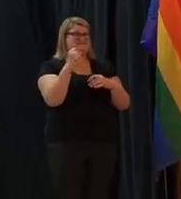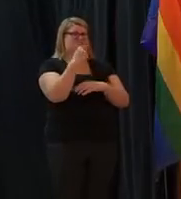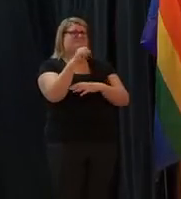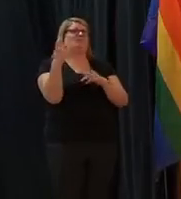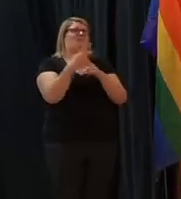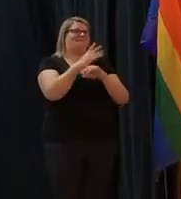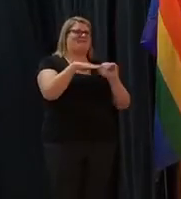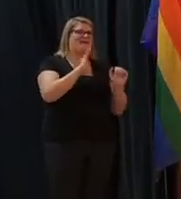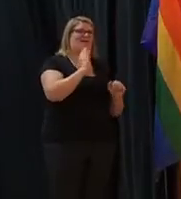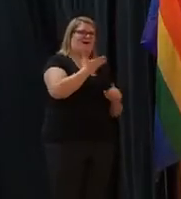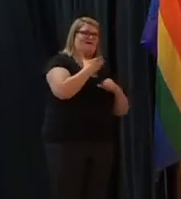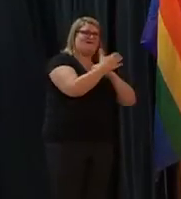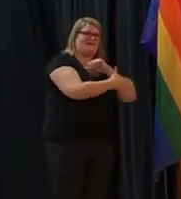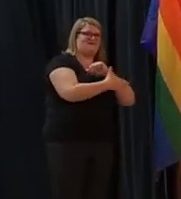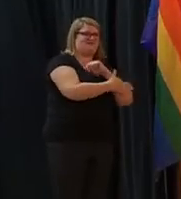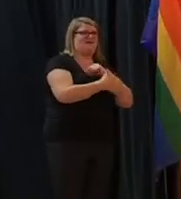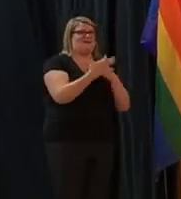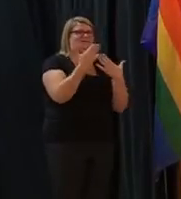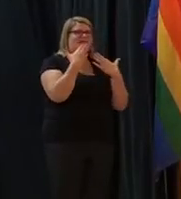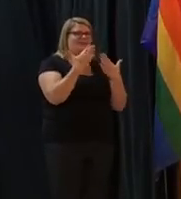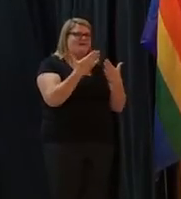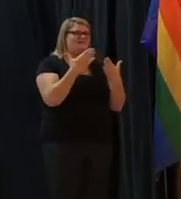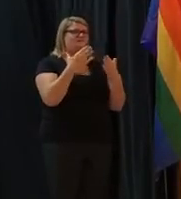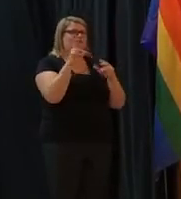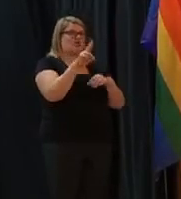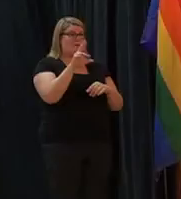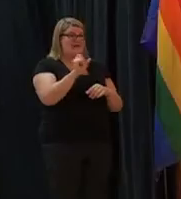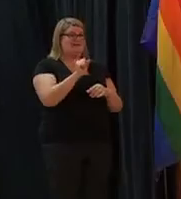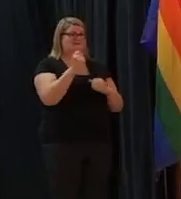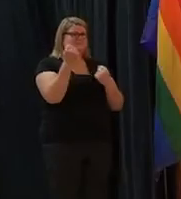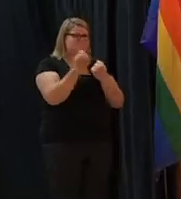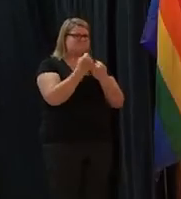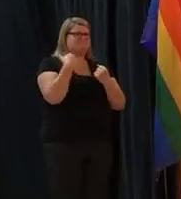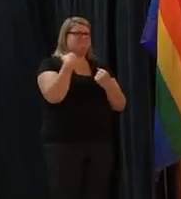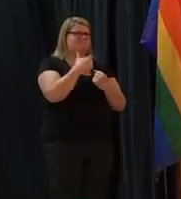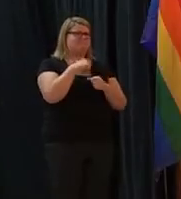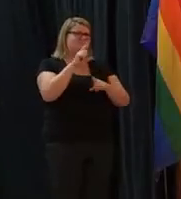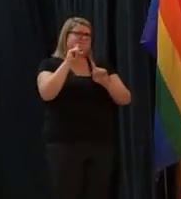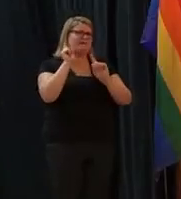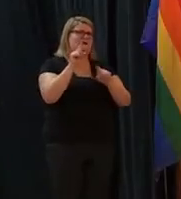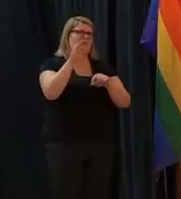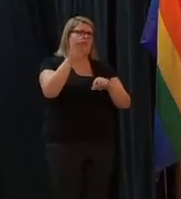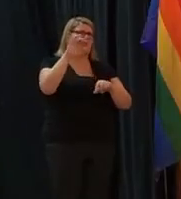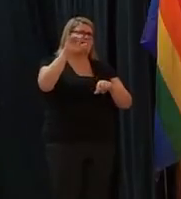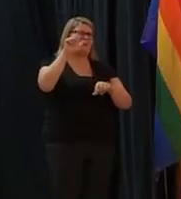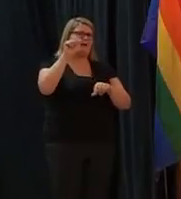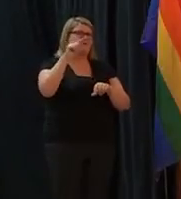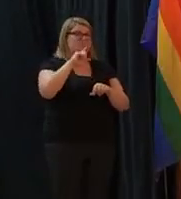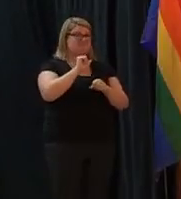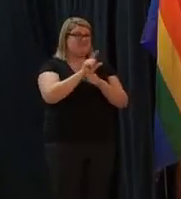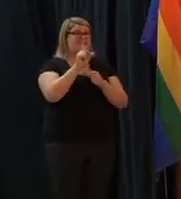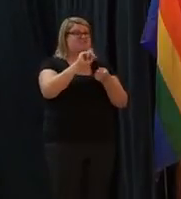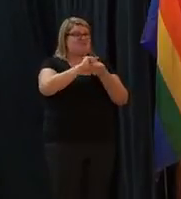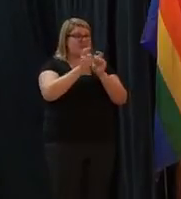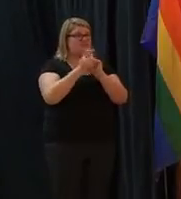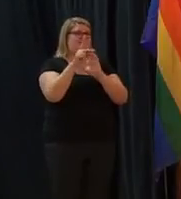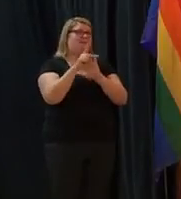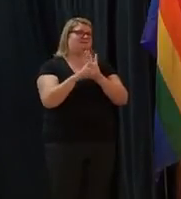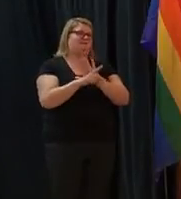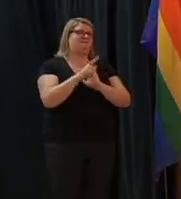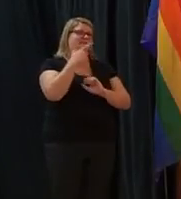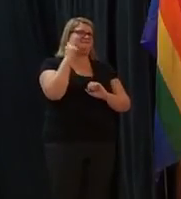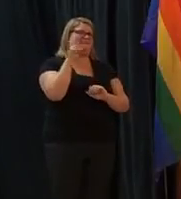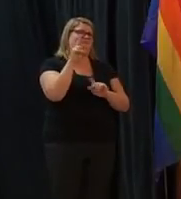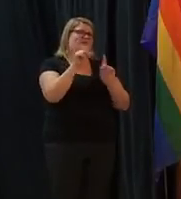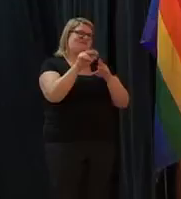was thanks to the reaction that was here that Barilla changed the policy completely.